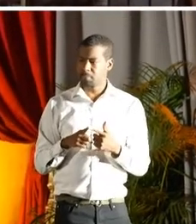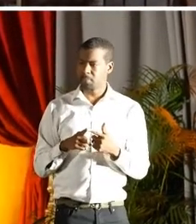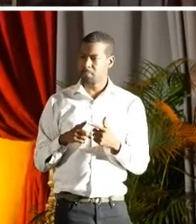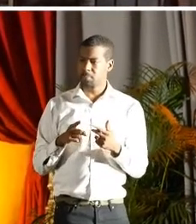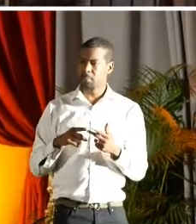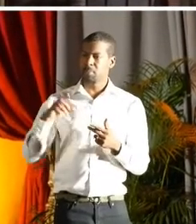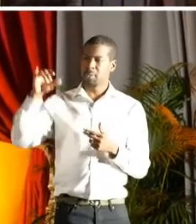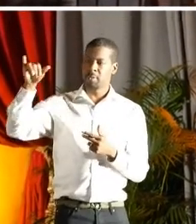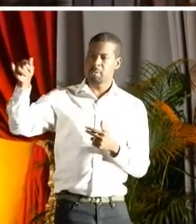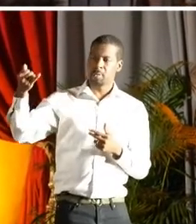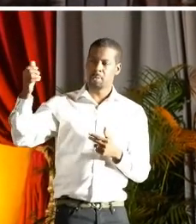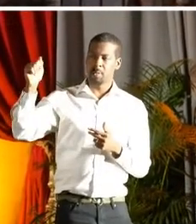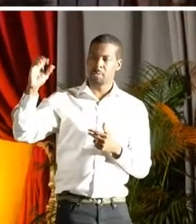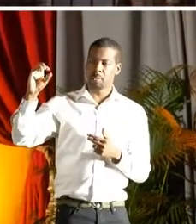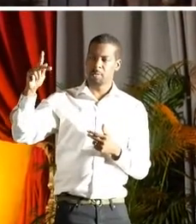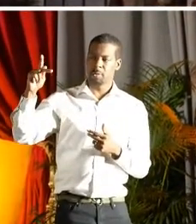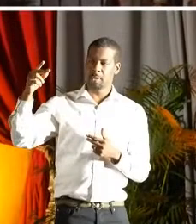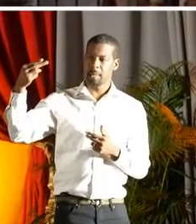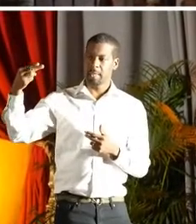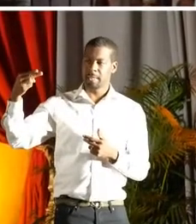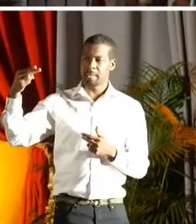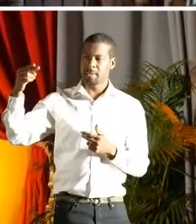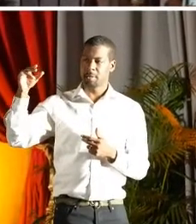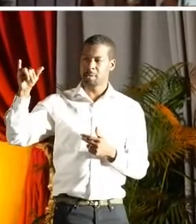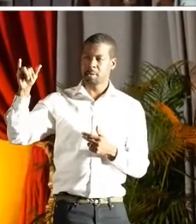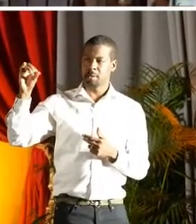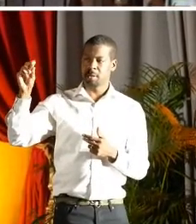Jack H. Young, Singer.